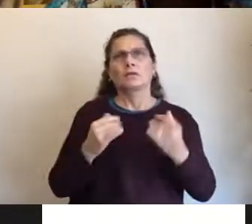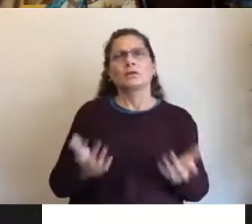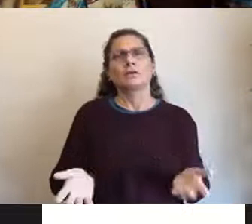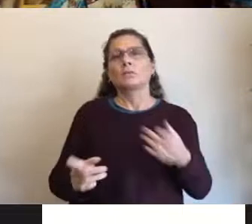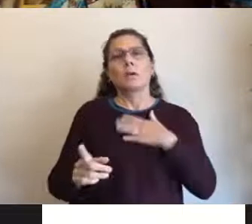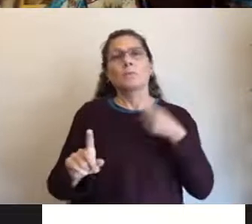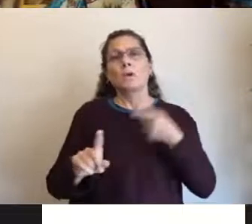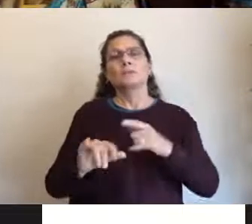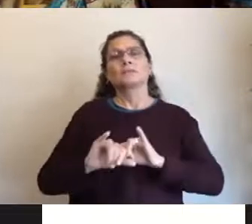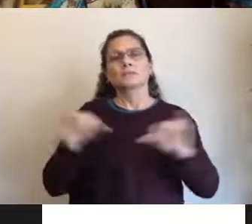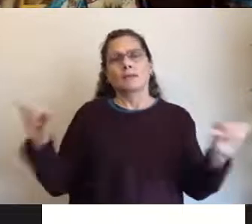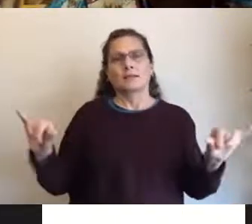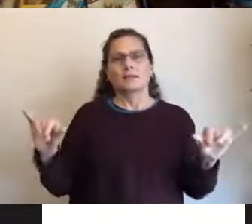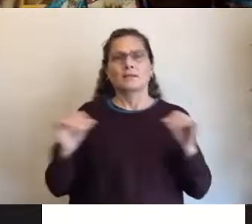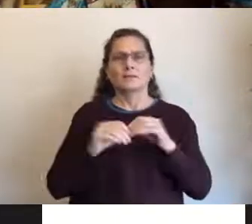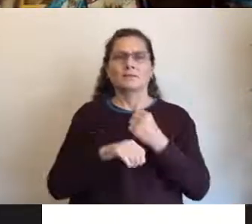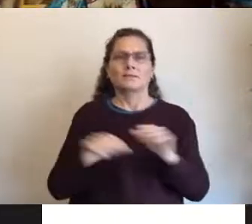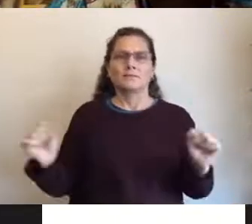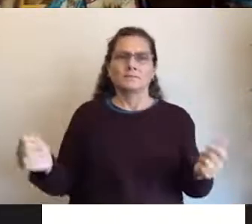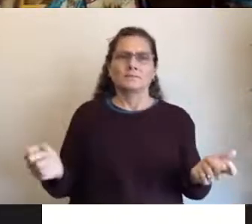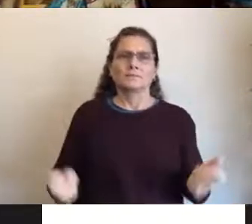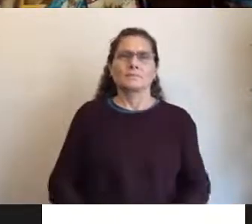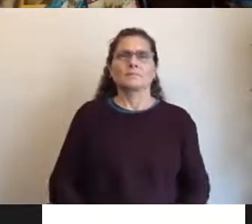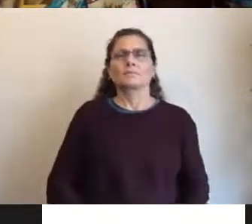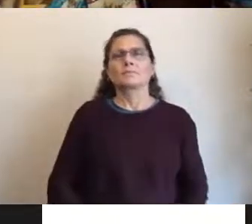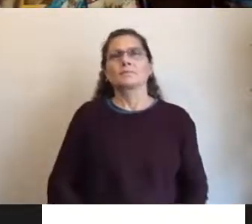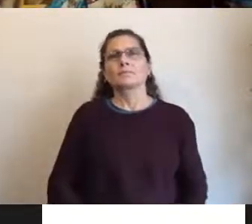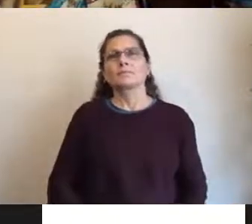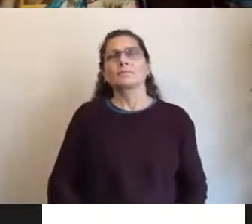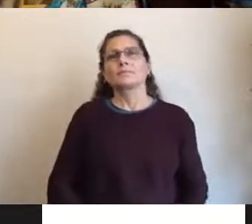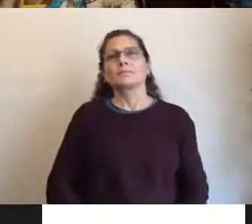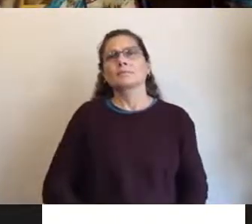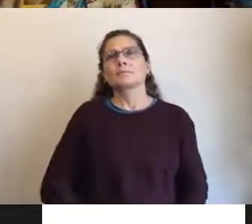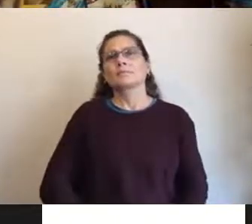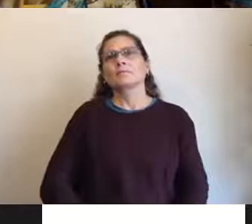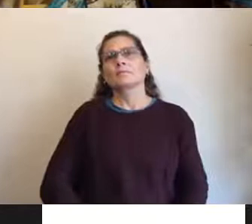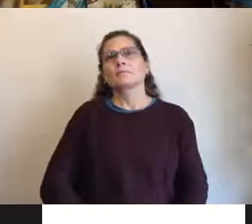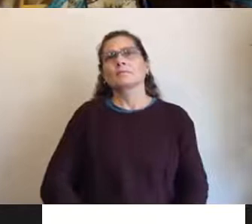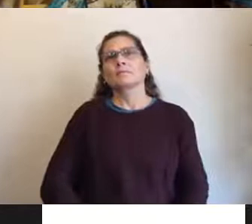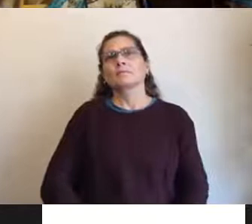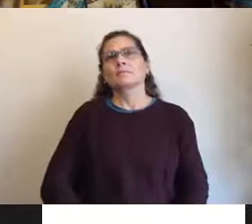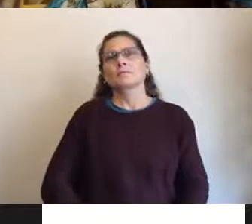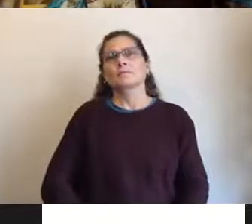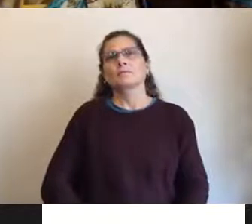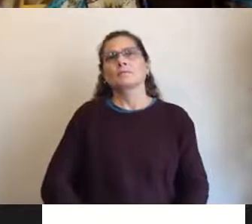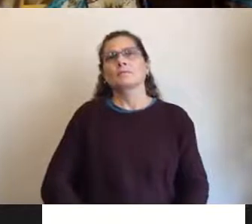behaviors that expose you to increased risks of contracting COVID-19.